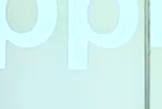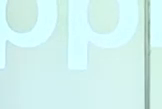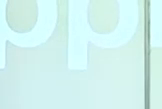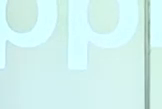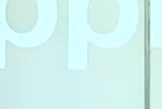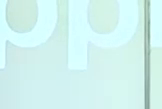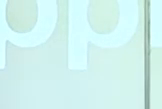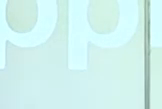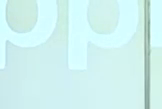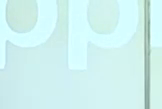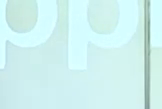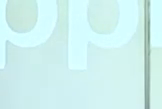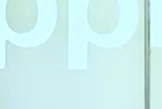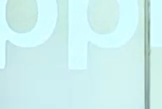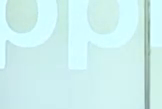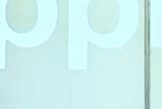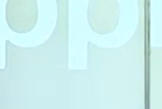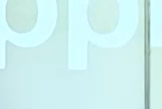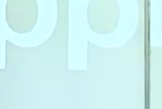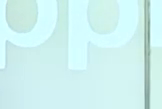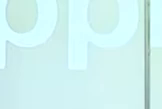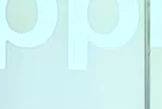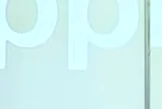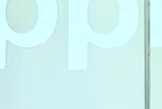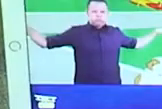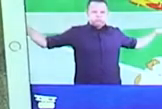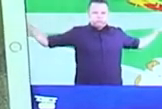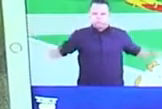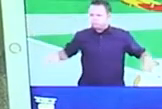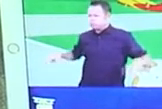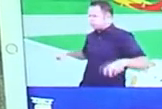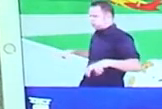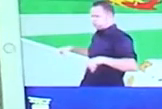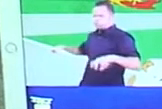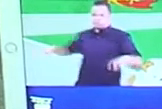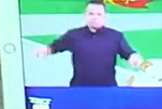way in which it's initially experienced. I'll show you why this is so critically important.